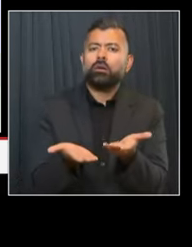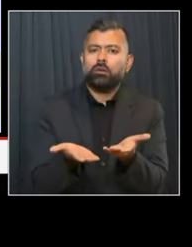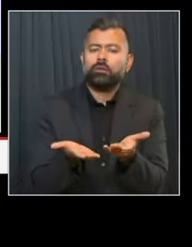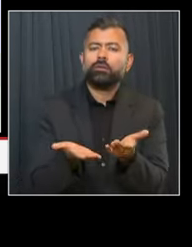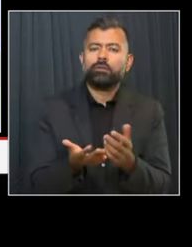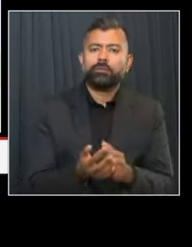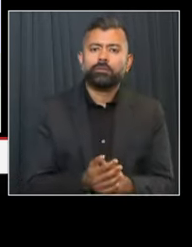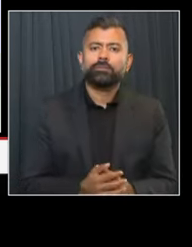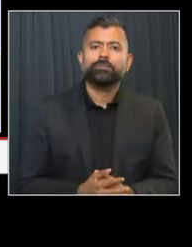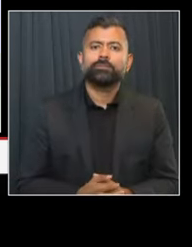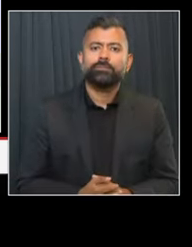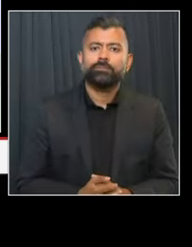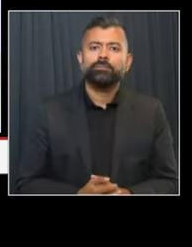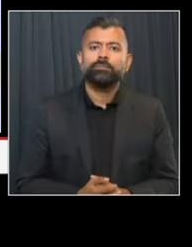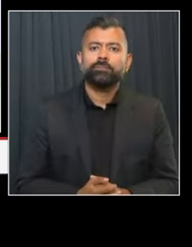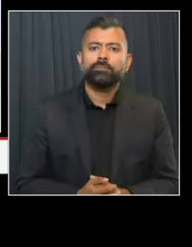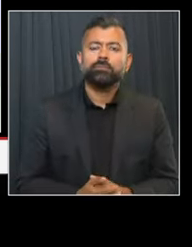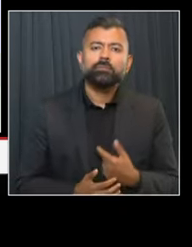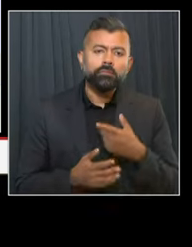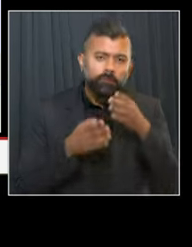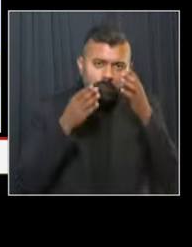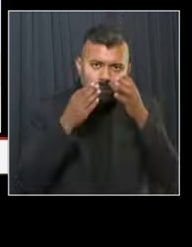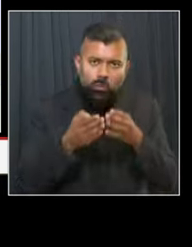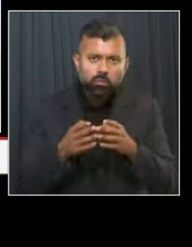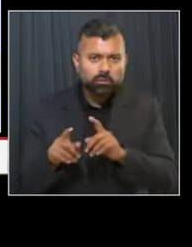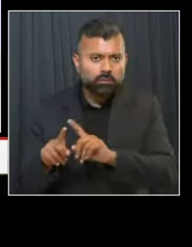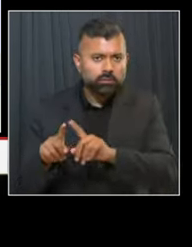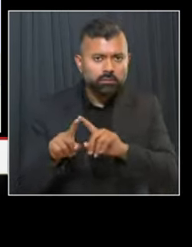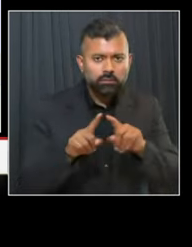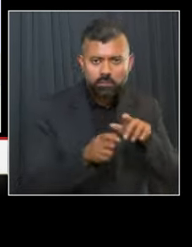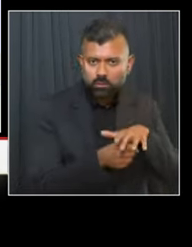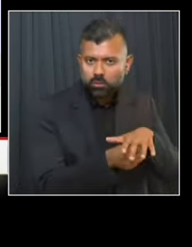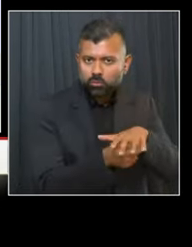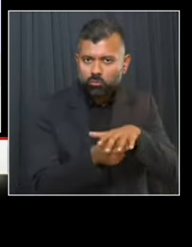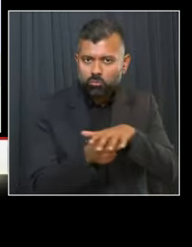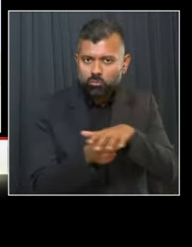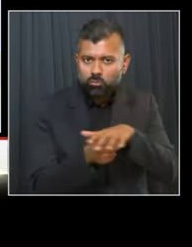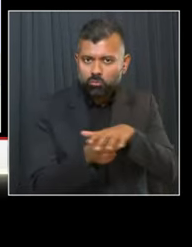DDOT projects, DC Public Schools, and WMATA.